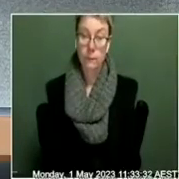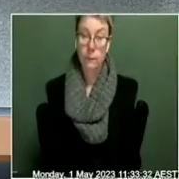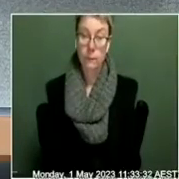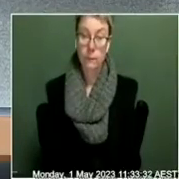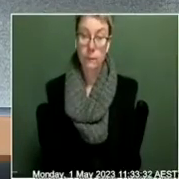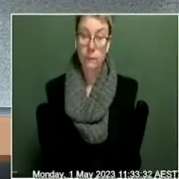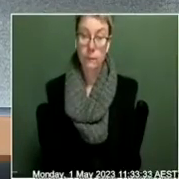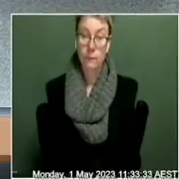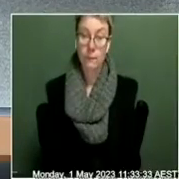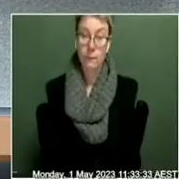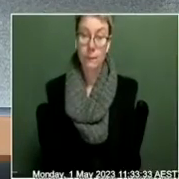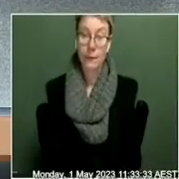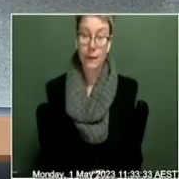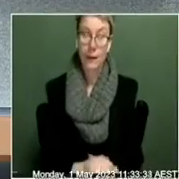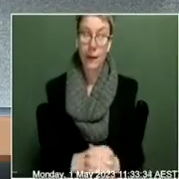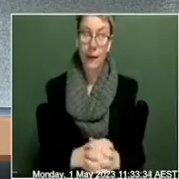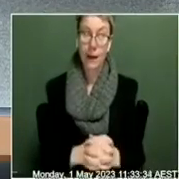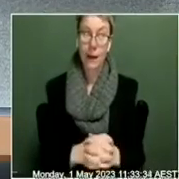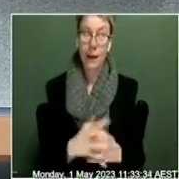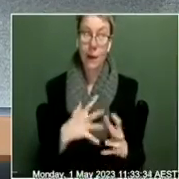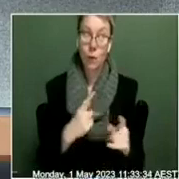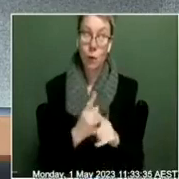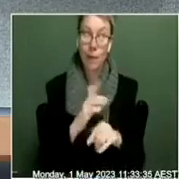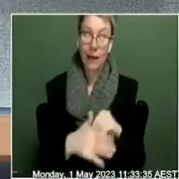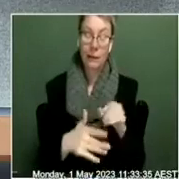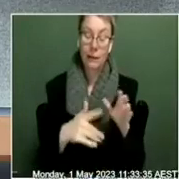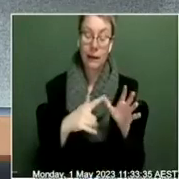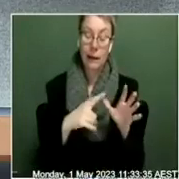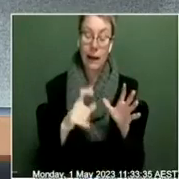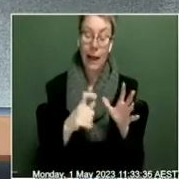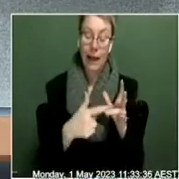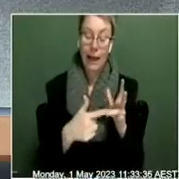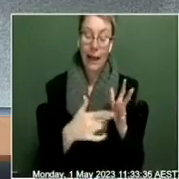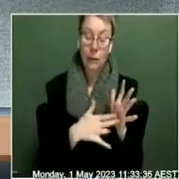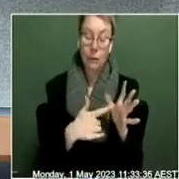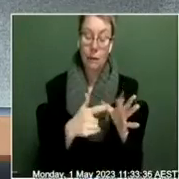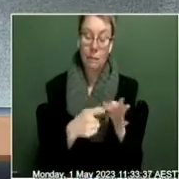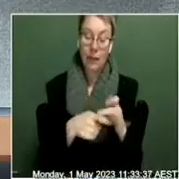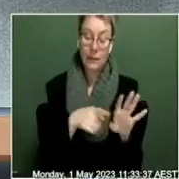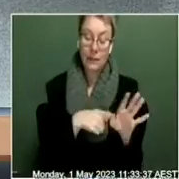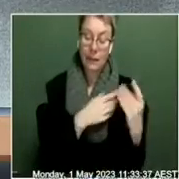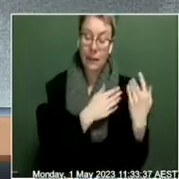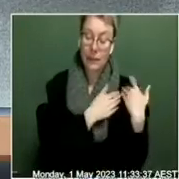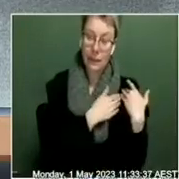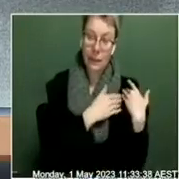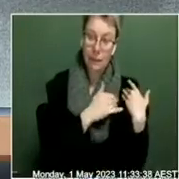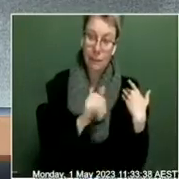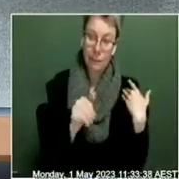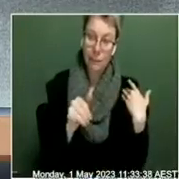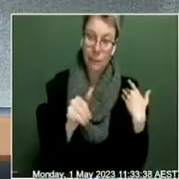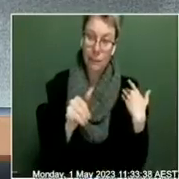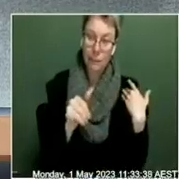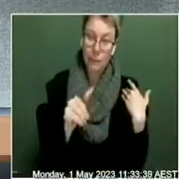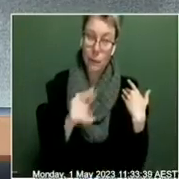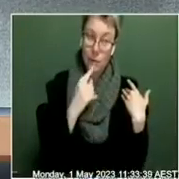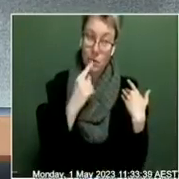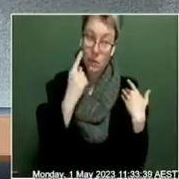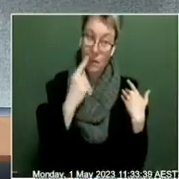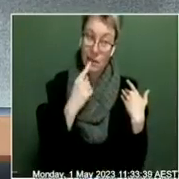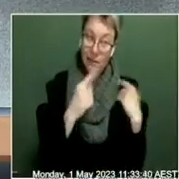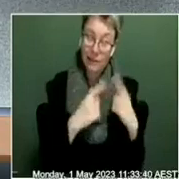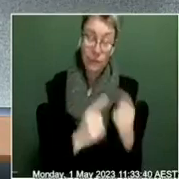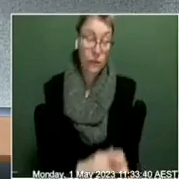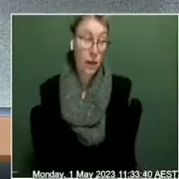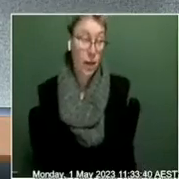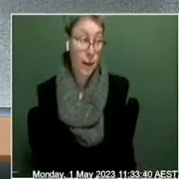say it is a different thing, but just thinking about the way as part of our self-determination agenda in the